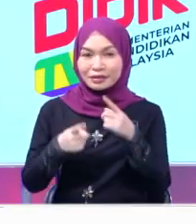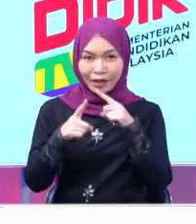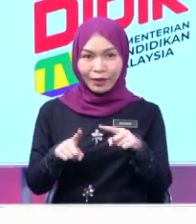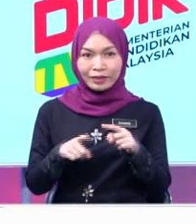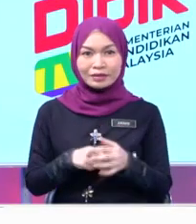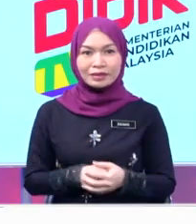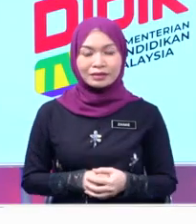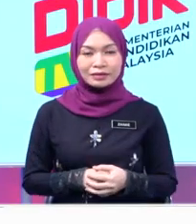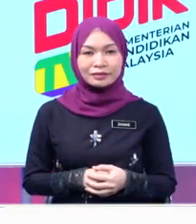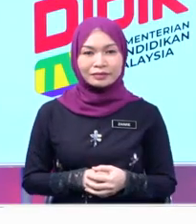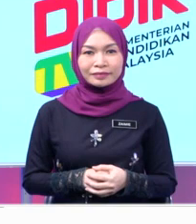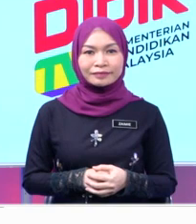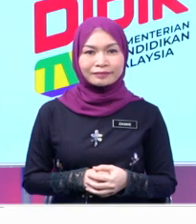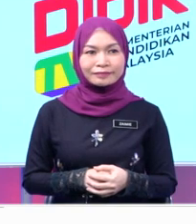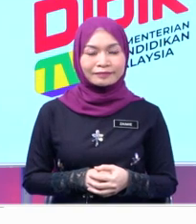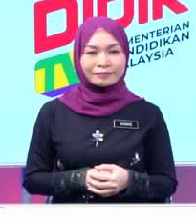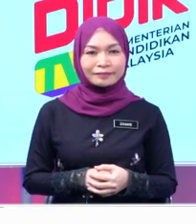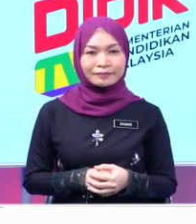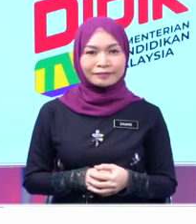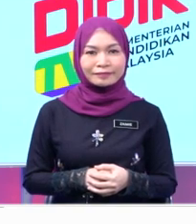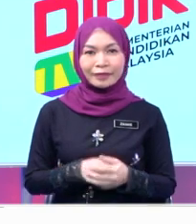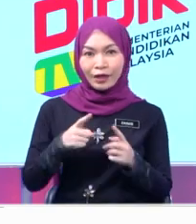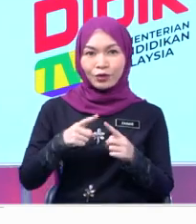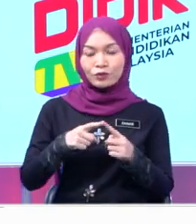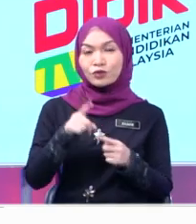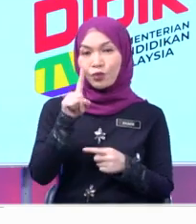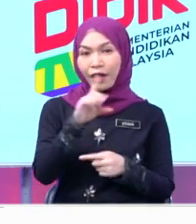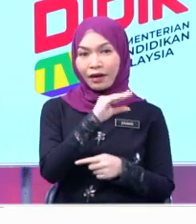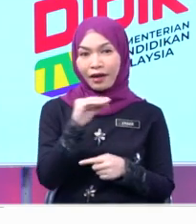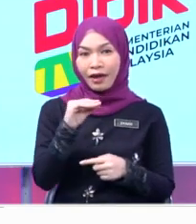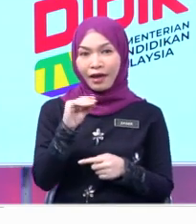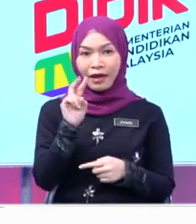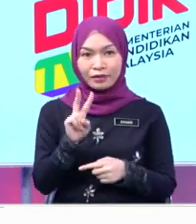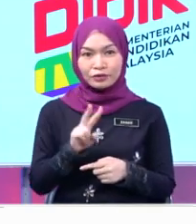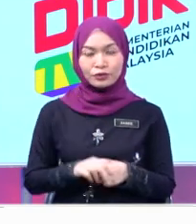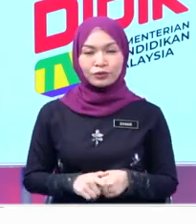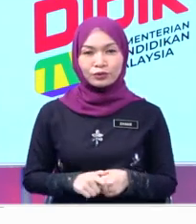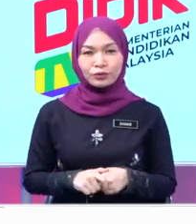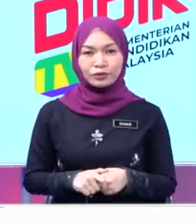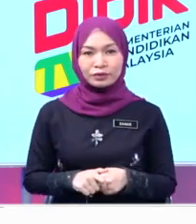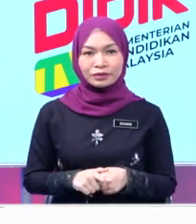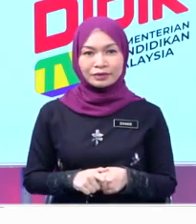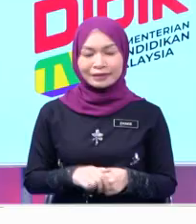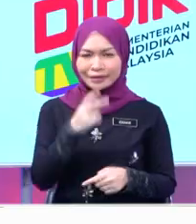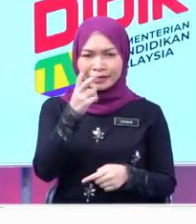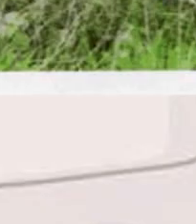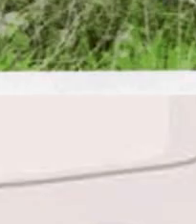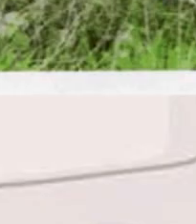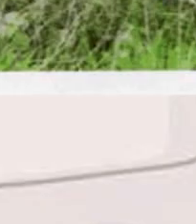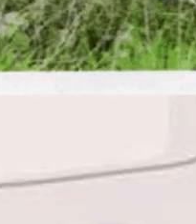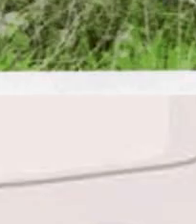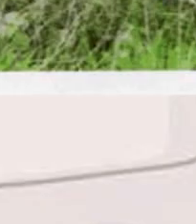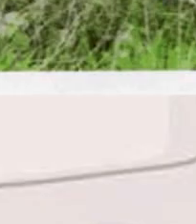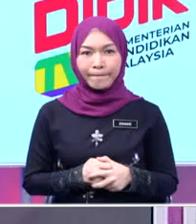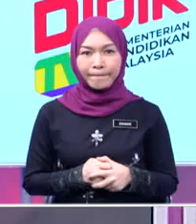make about notes 1 and 2? You can always go back to the question. So I'll just reverse a little